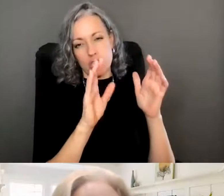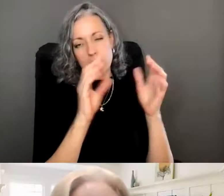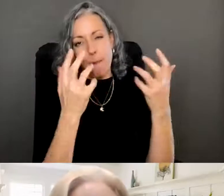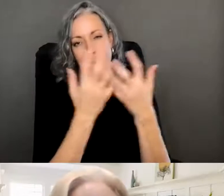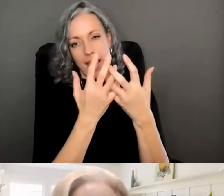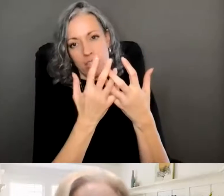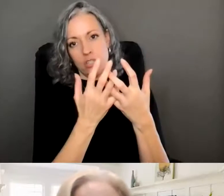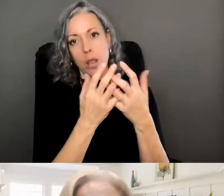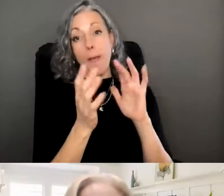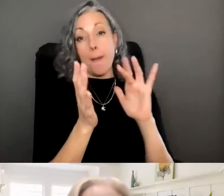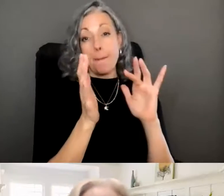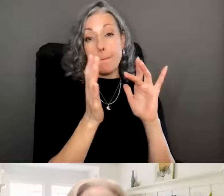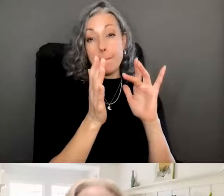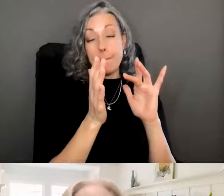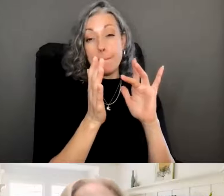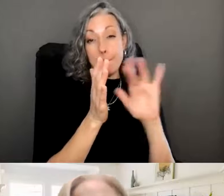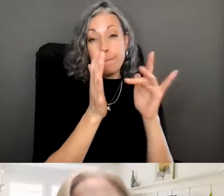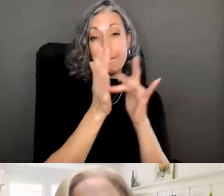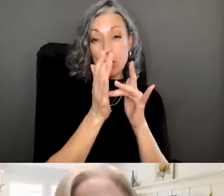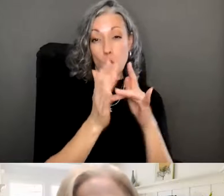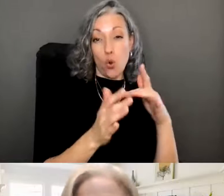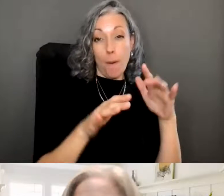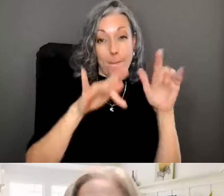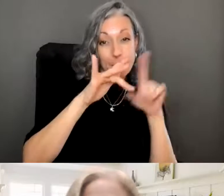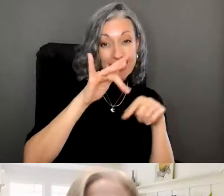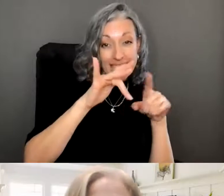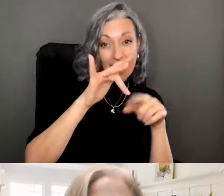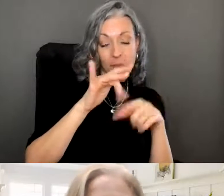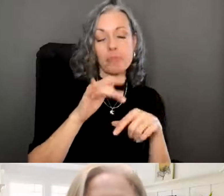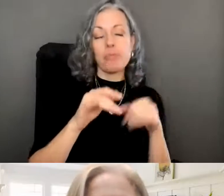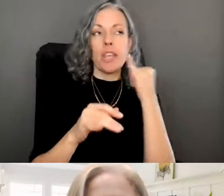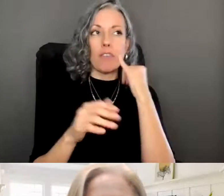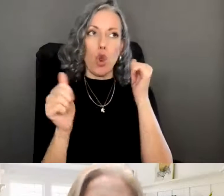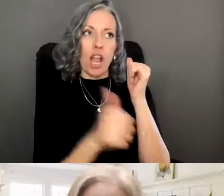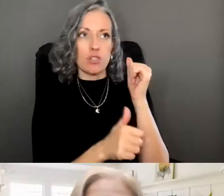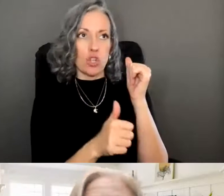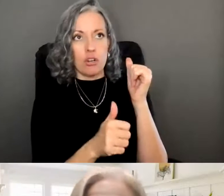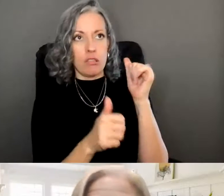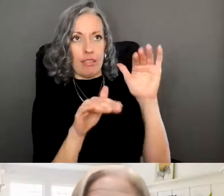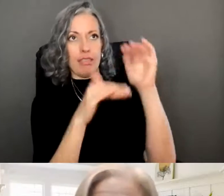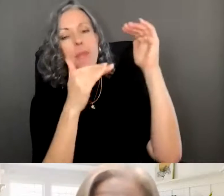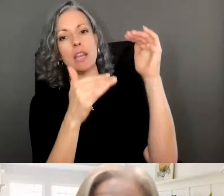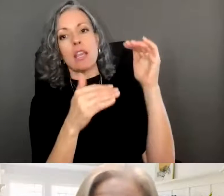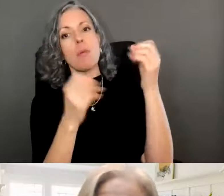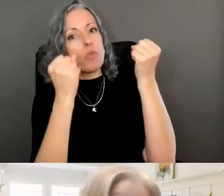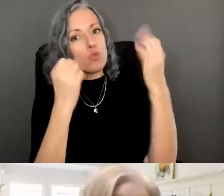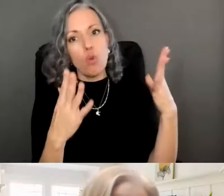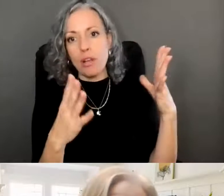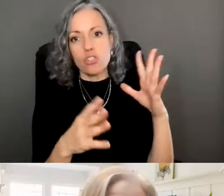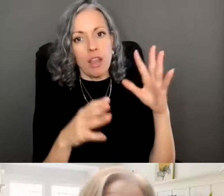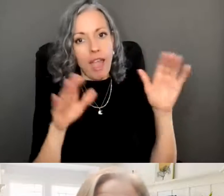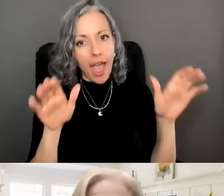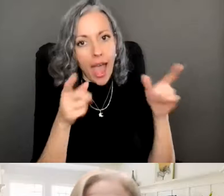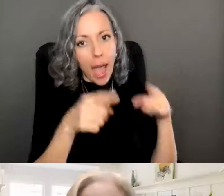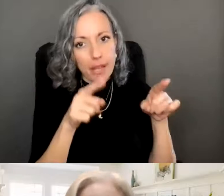missing middle. So if you're under the Medi-Cal limit, and I'm not saying that all their needs are met, but there's a lot happening in that space. I mean, the